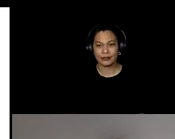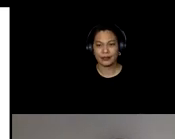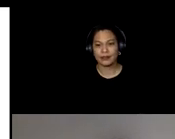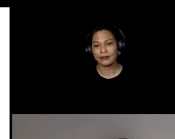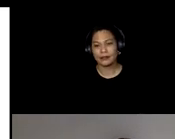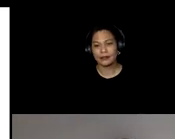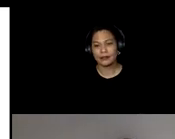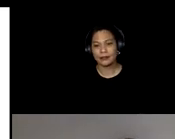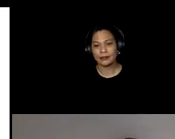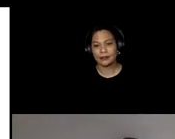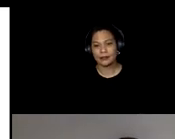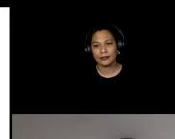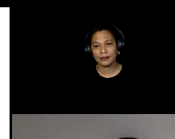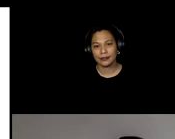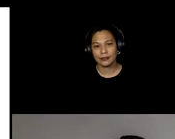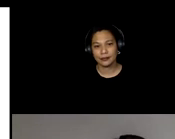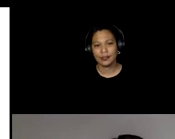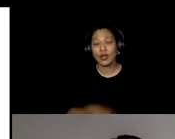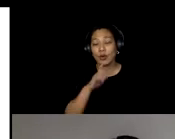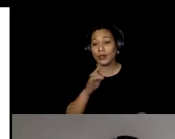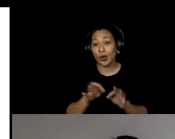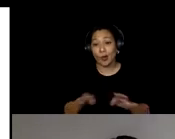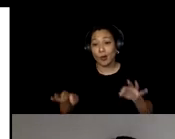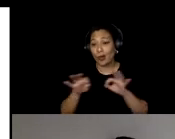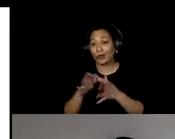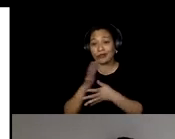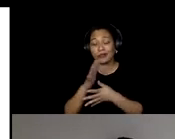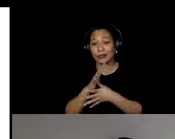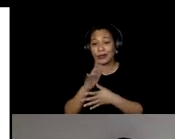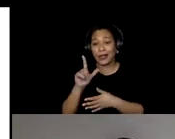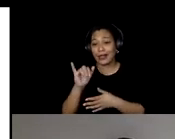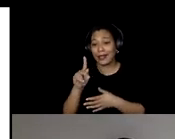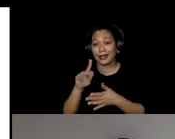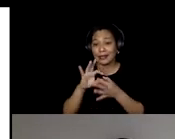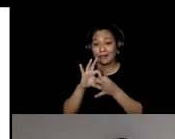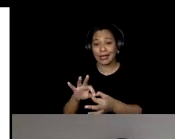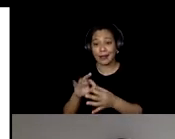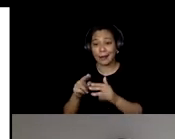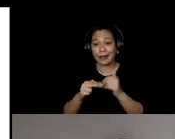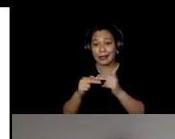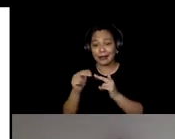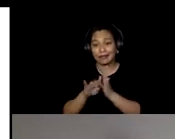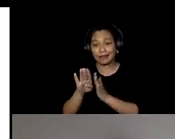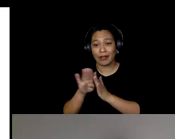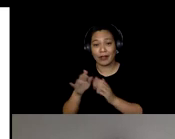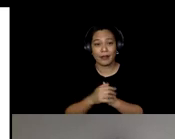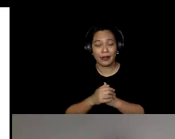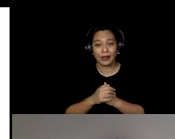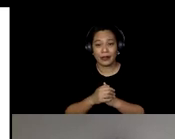And the most important thing of that is link building. Like I said earlier, links are one of the most important things in